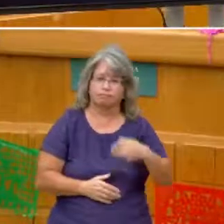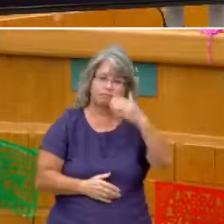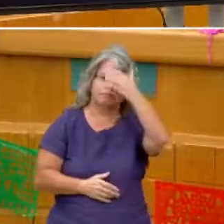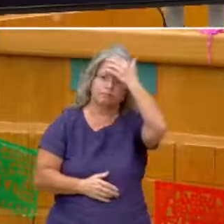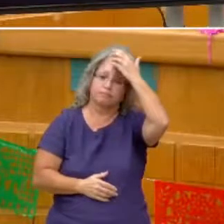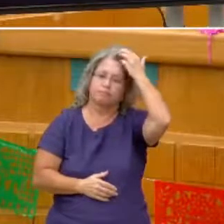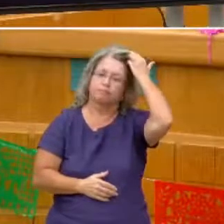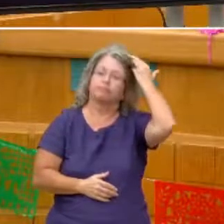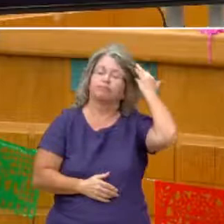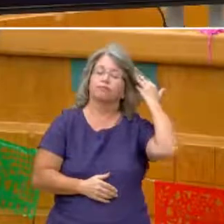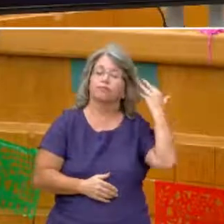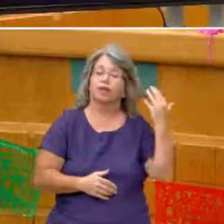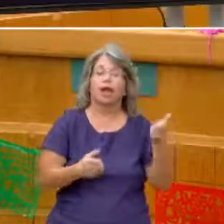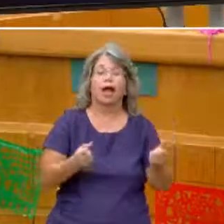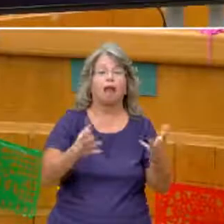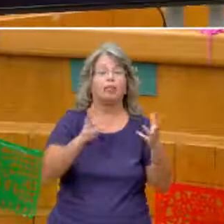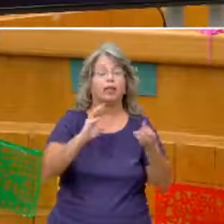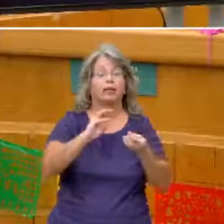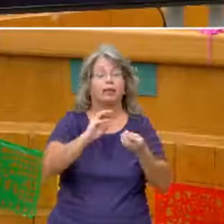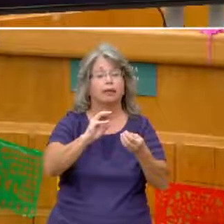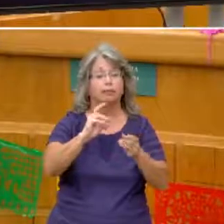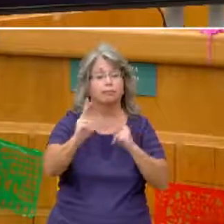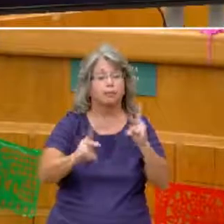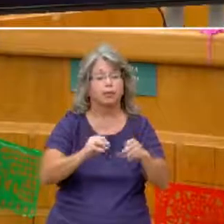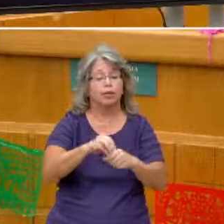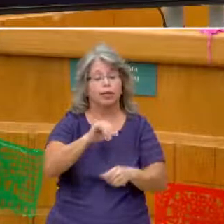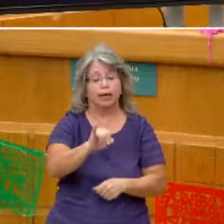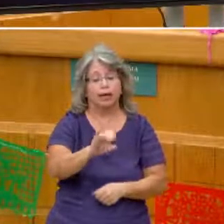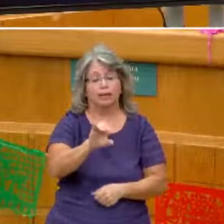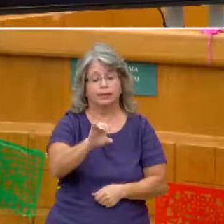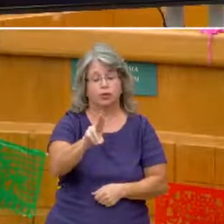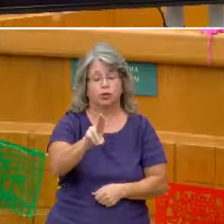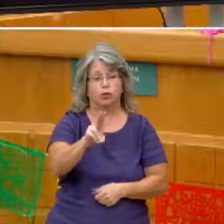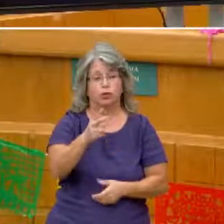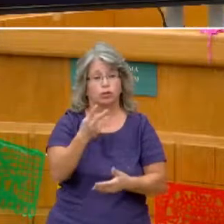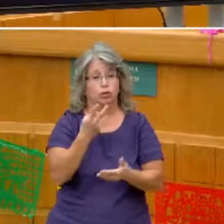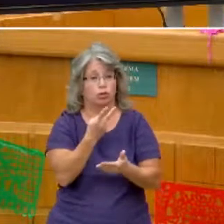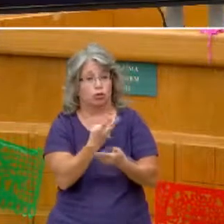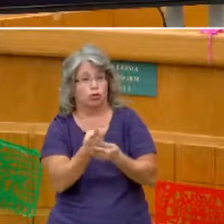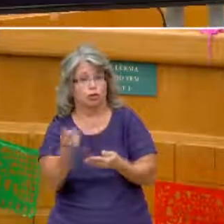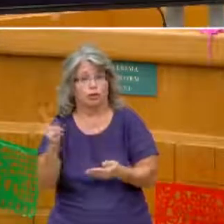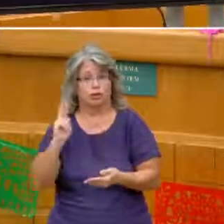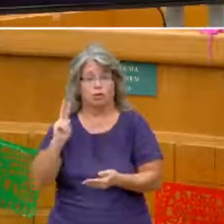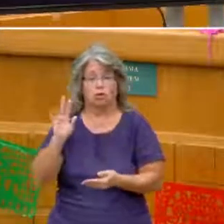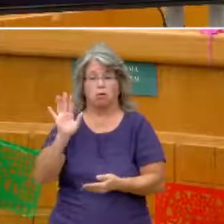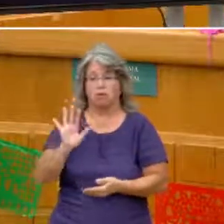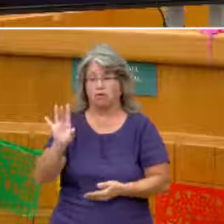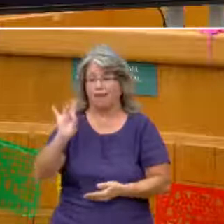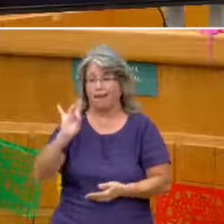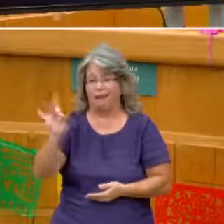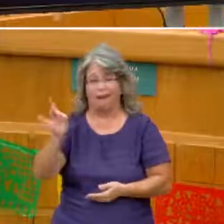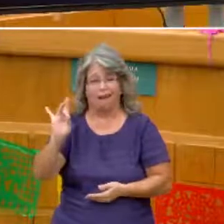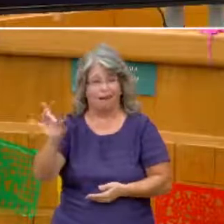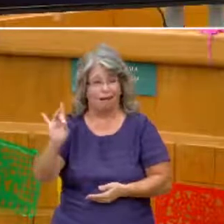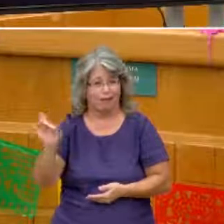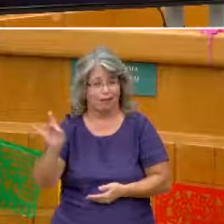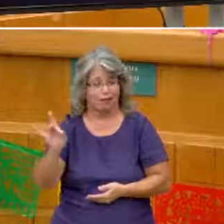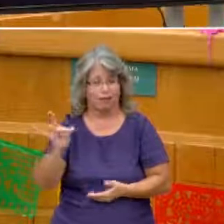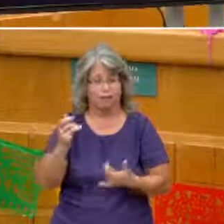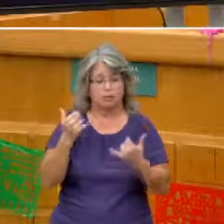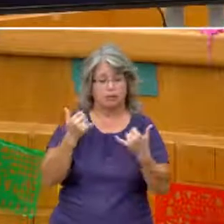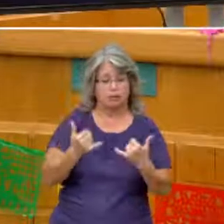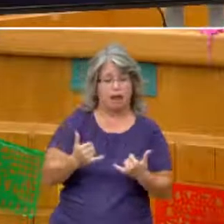The ICU patients, it's gone from 2 weeks ago in the mid-80s, and now it's down to around